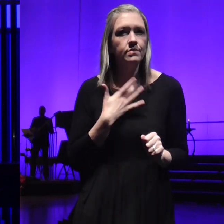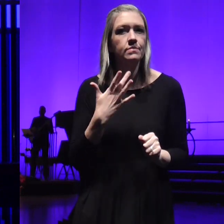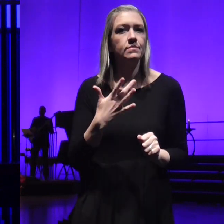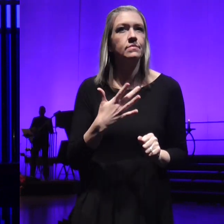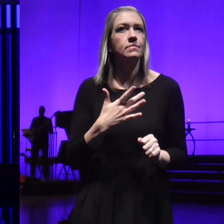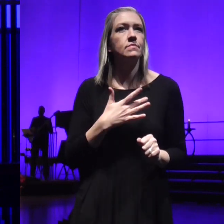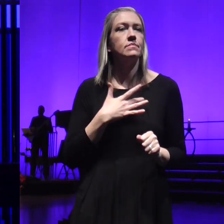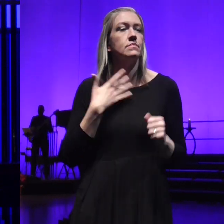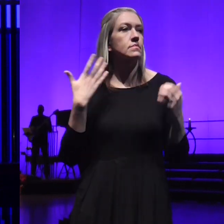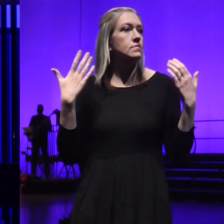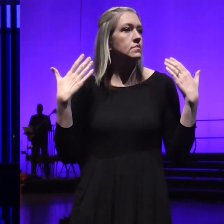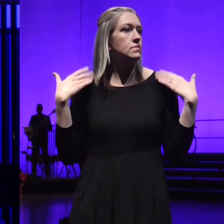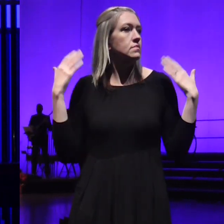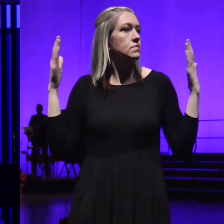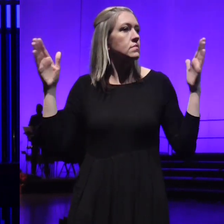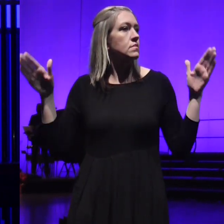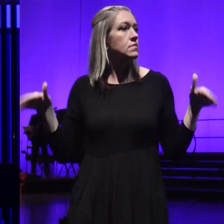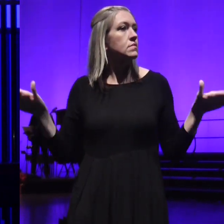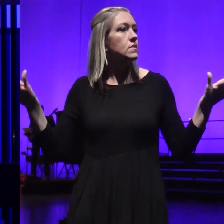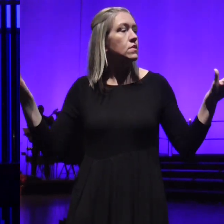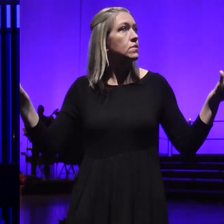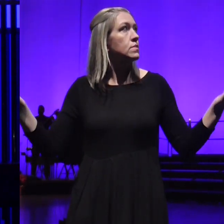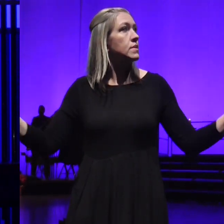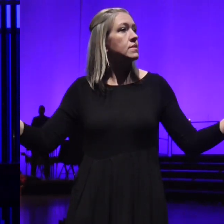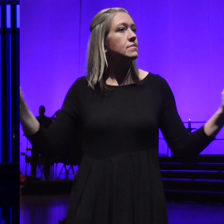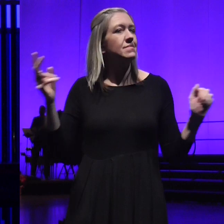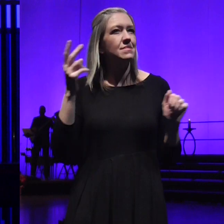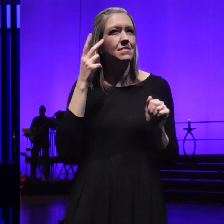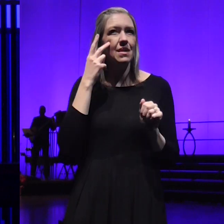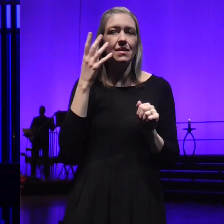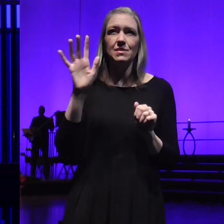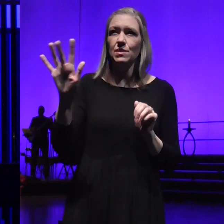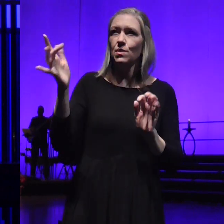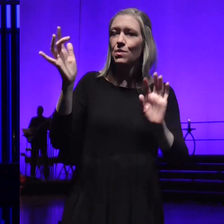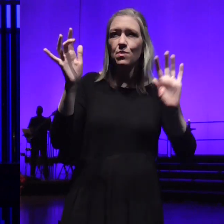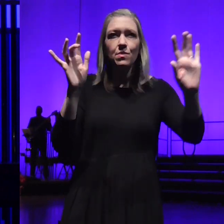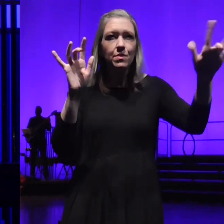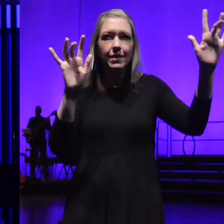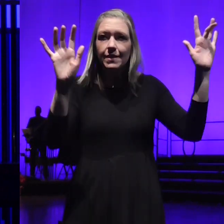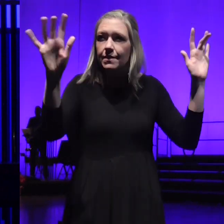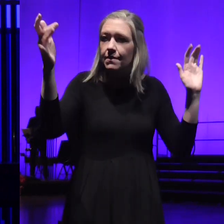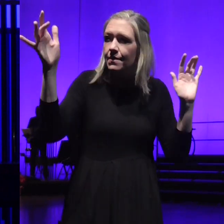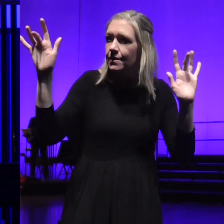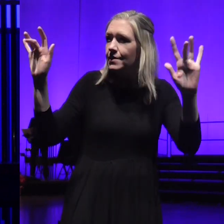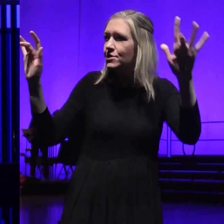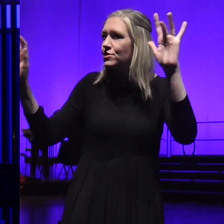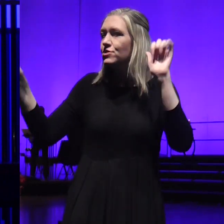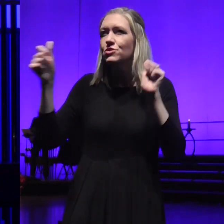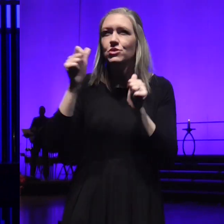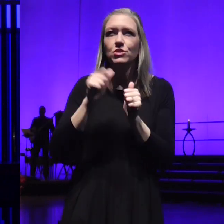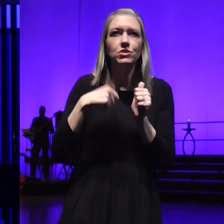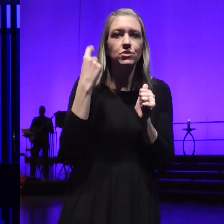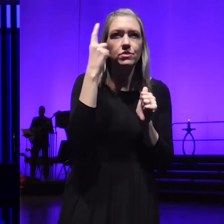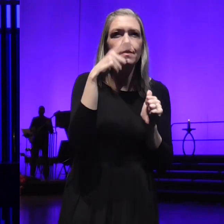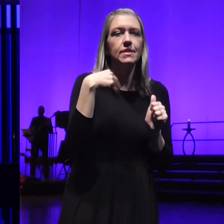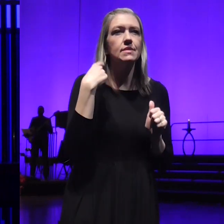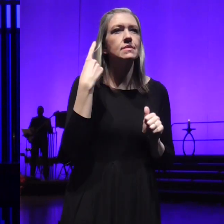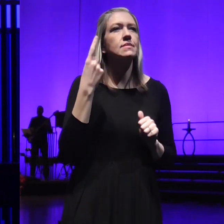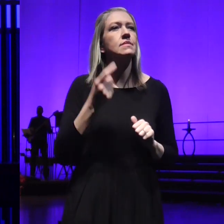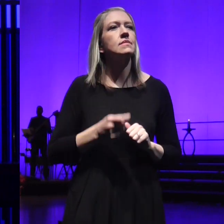I can hear the brush of angel wings. I see glory on each